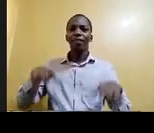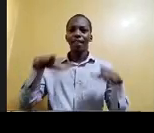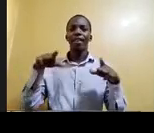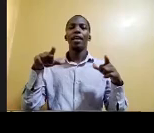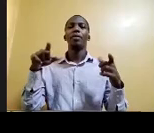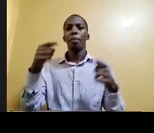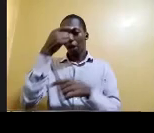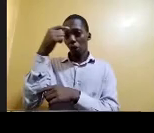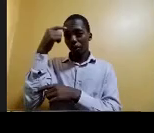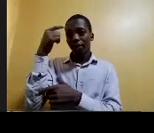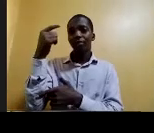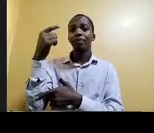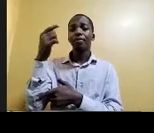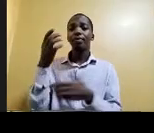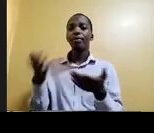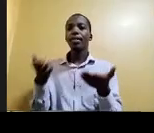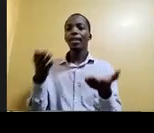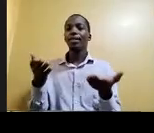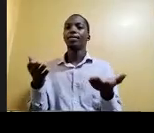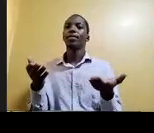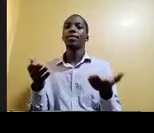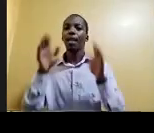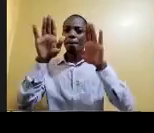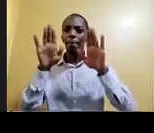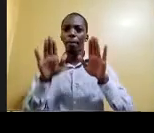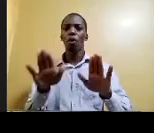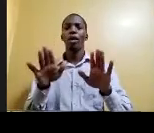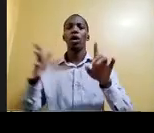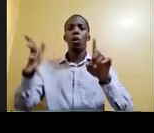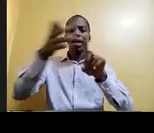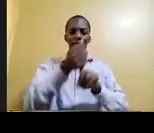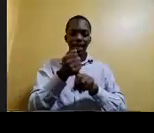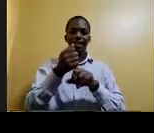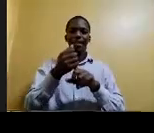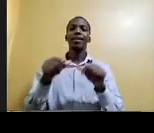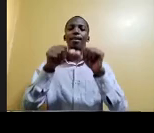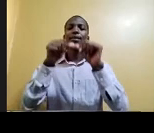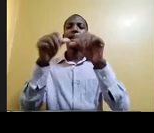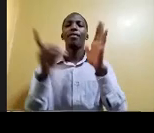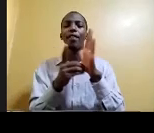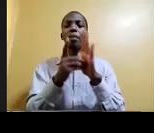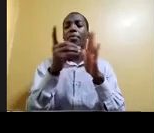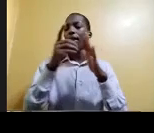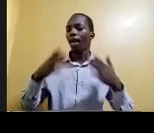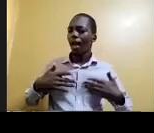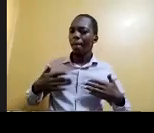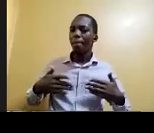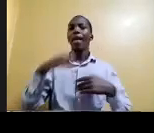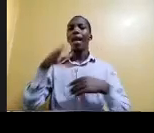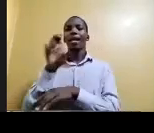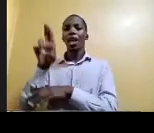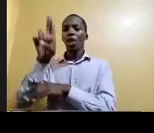because this is essential to attain sustainable development. And we're very happy that the European Commission is strongly supporting